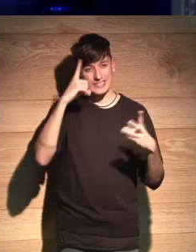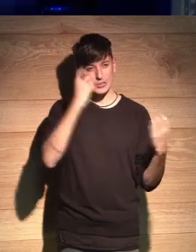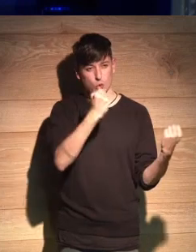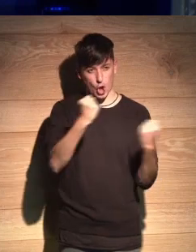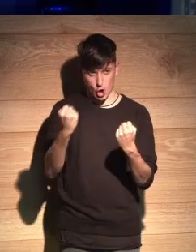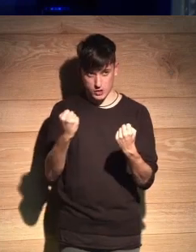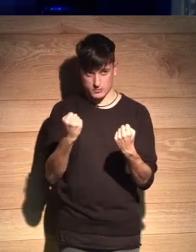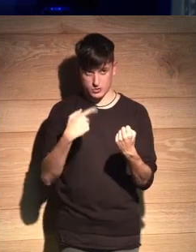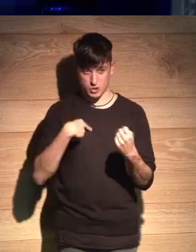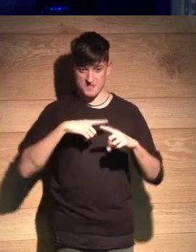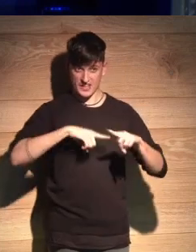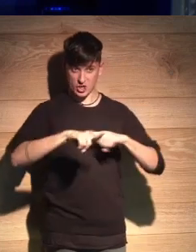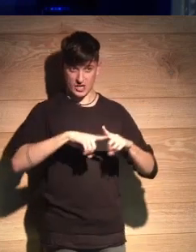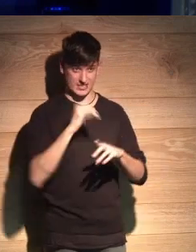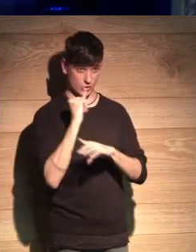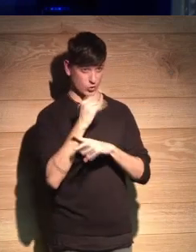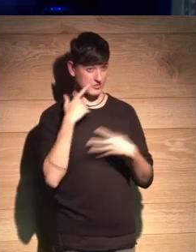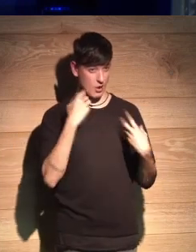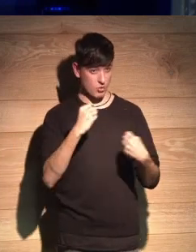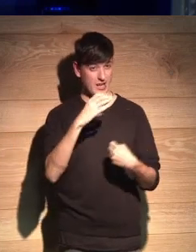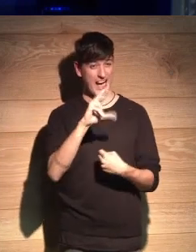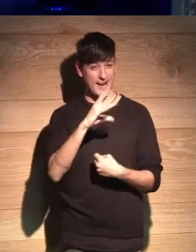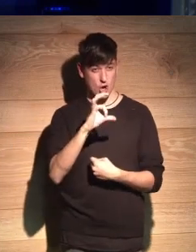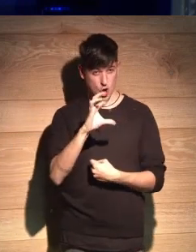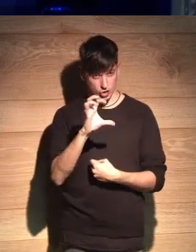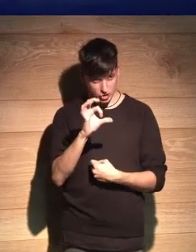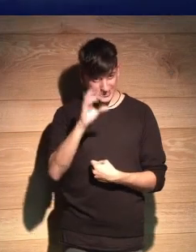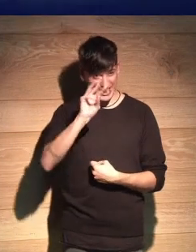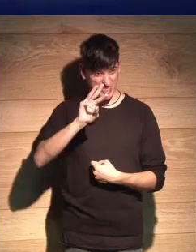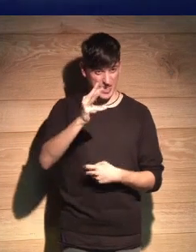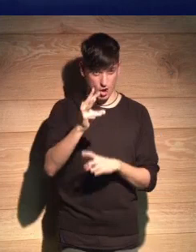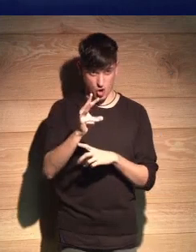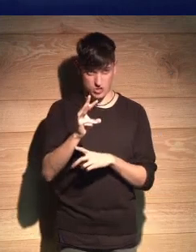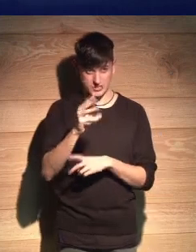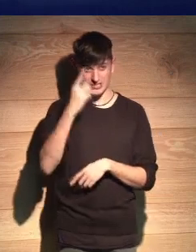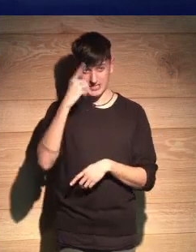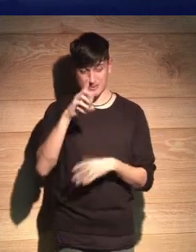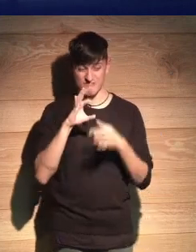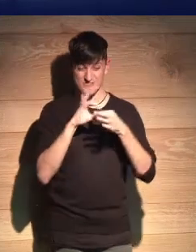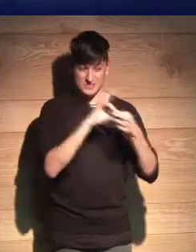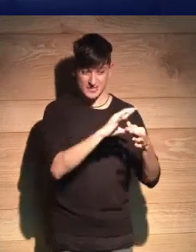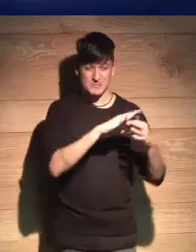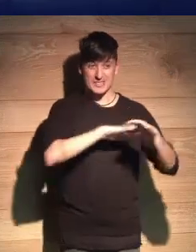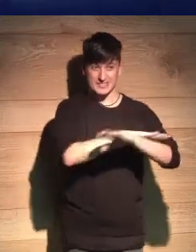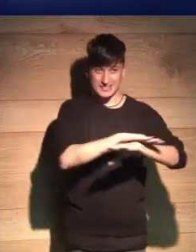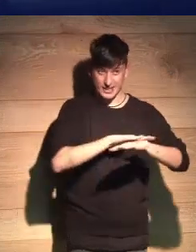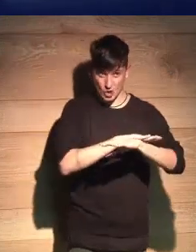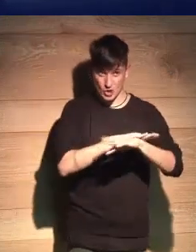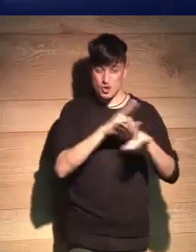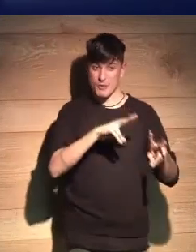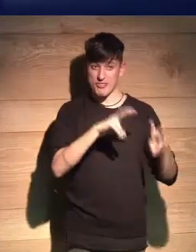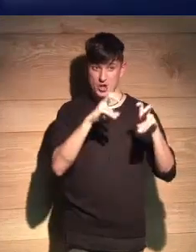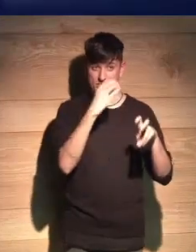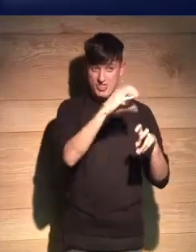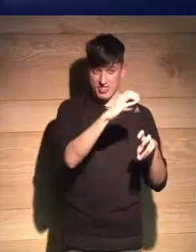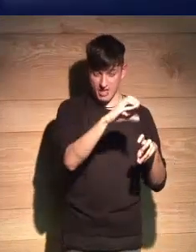institutions. As the director of the Carlos III Health Institute, which you know is